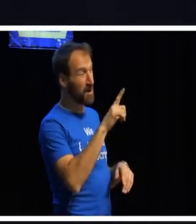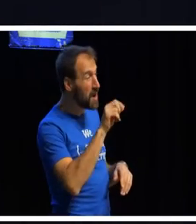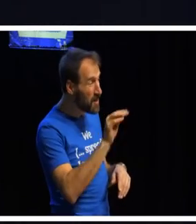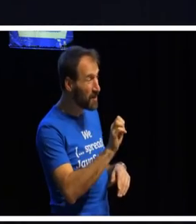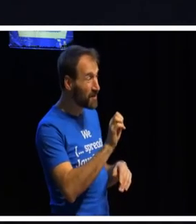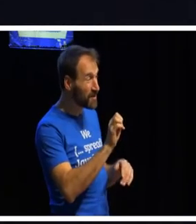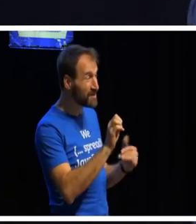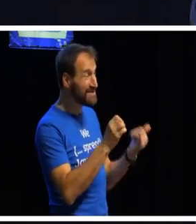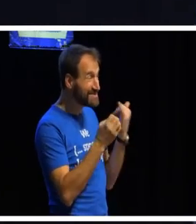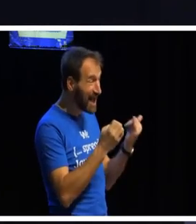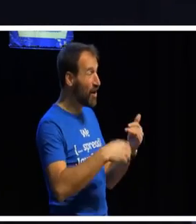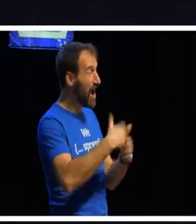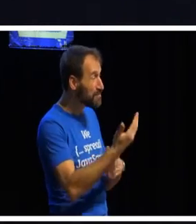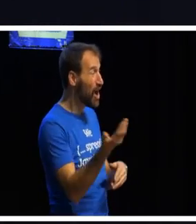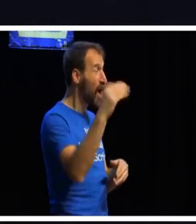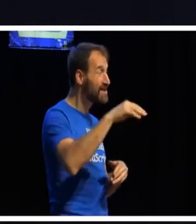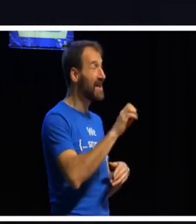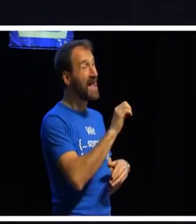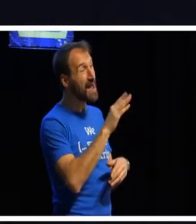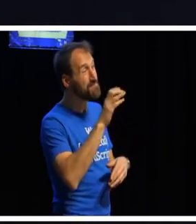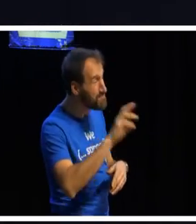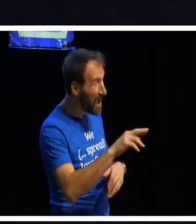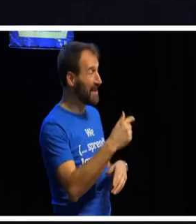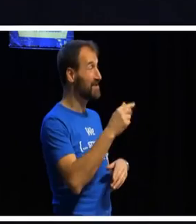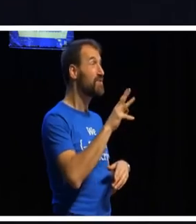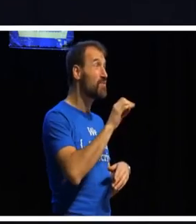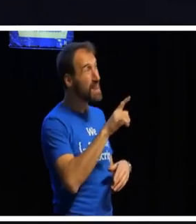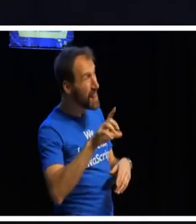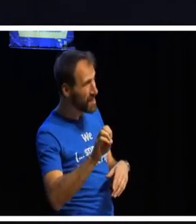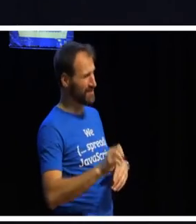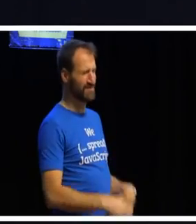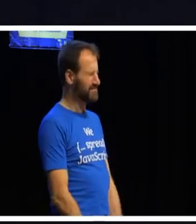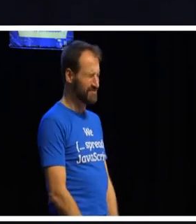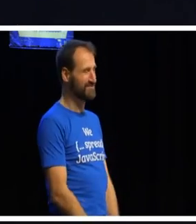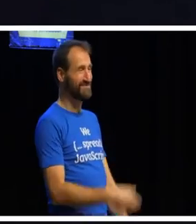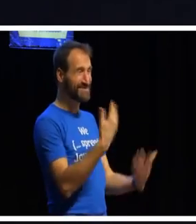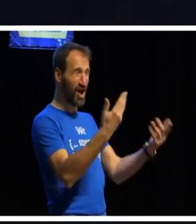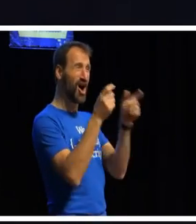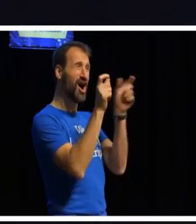on Embertwiddle. It's beautiful. It's total nonsense.